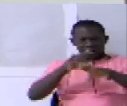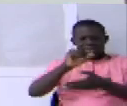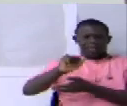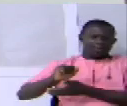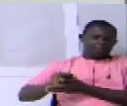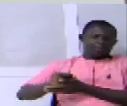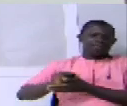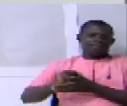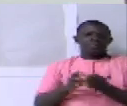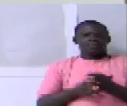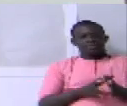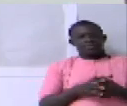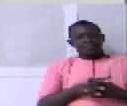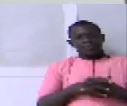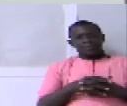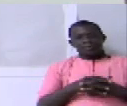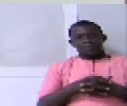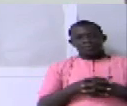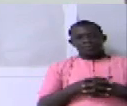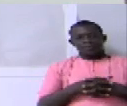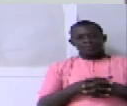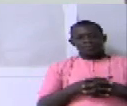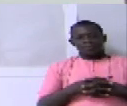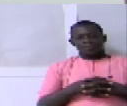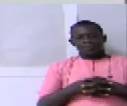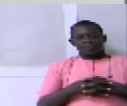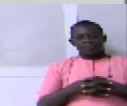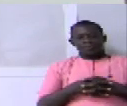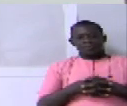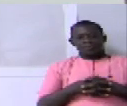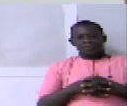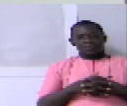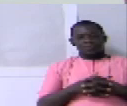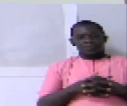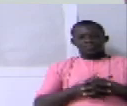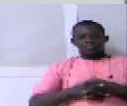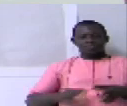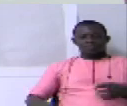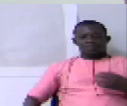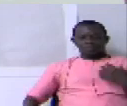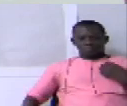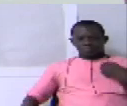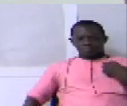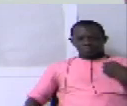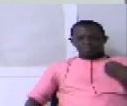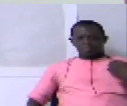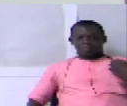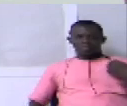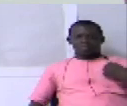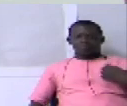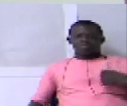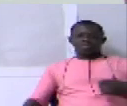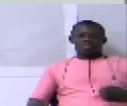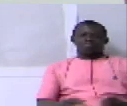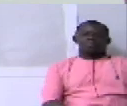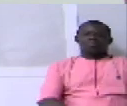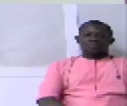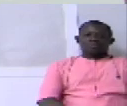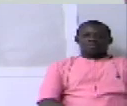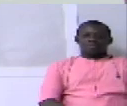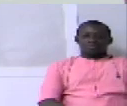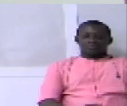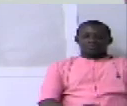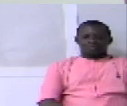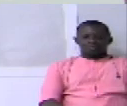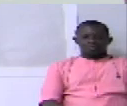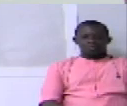ko ningo kulur ke go kulur ba keta momondi na kasola kaso kono woto anyanta kala kutile anyanta men safela